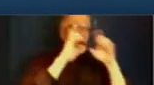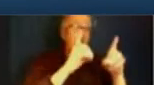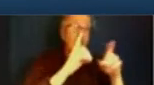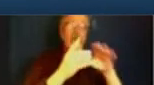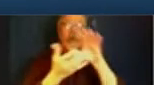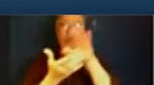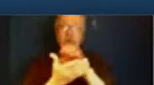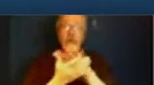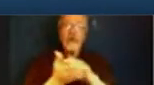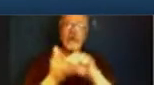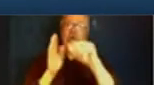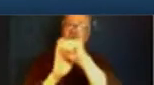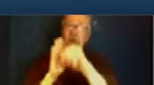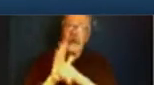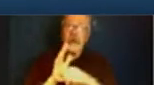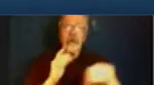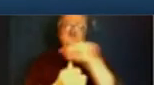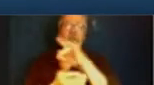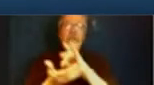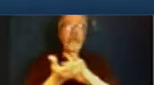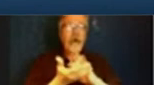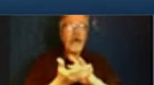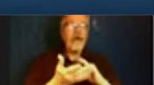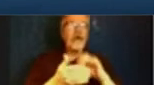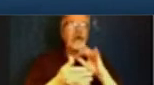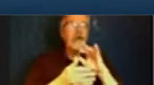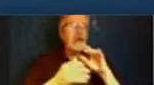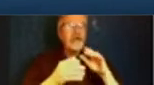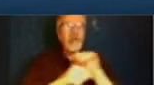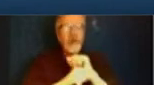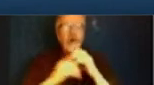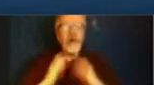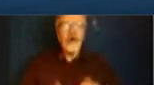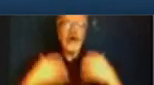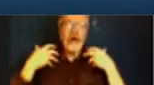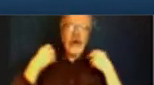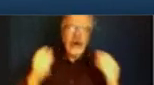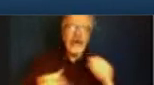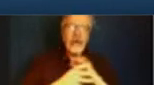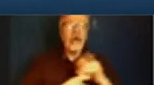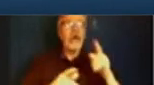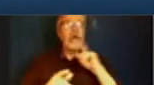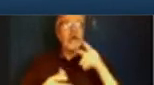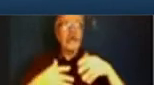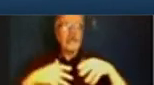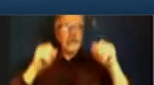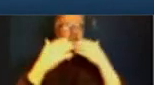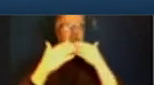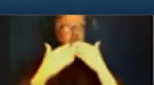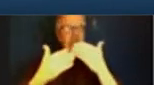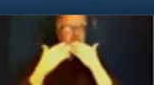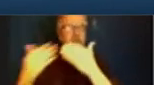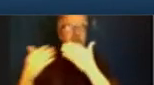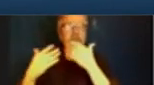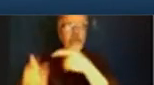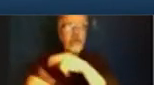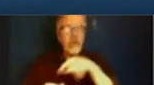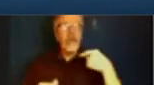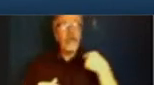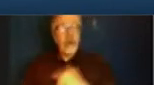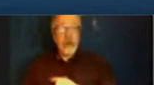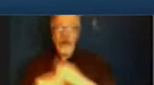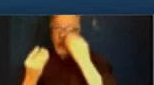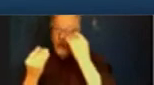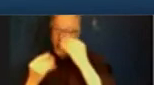and had minimal loss, thankfully, of hardworking people. So yes, that is something we have thought about.